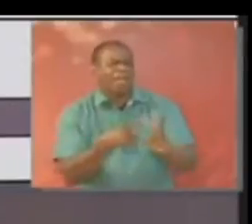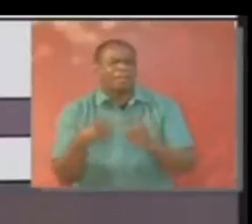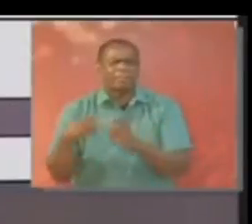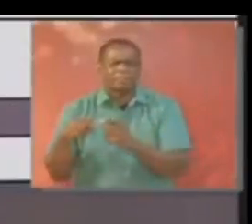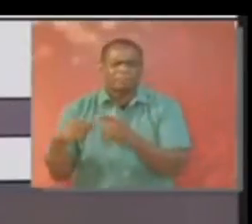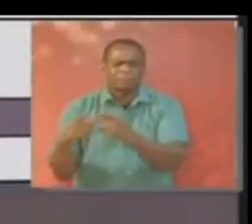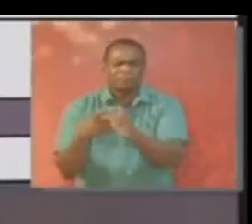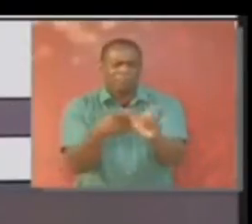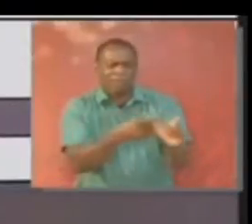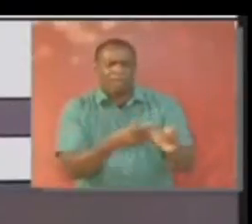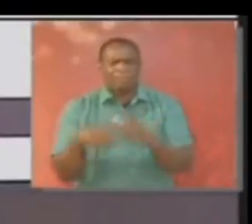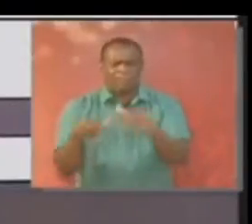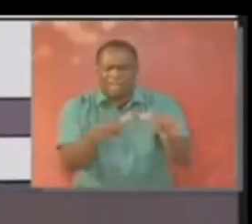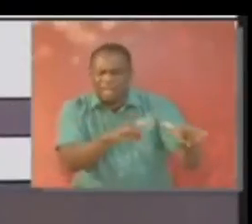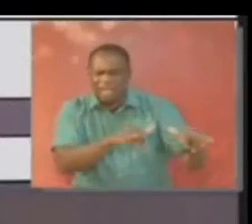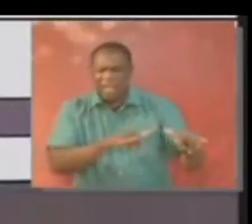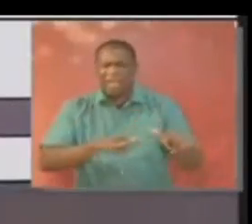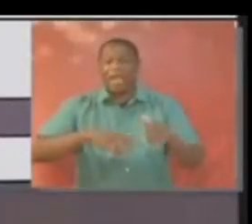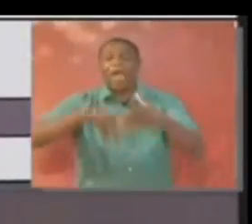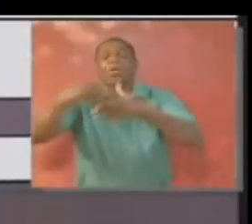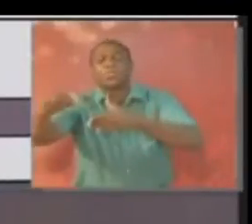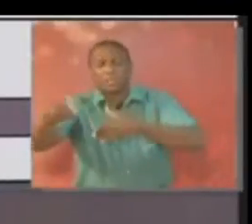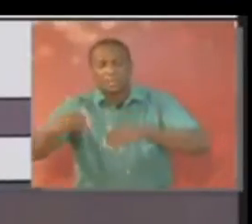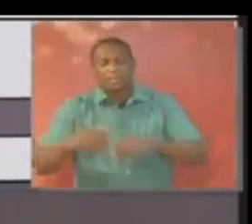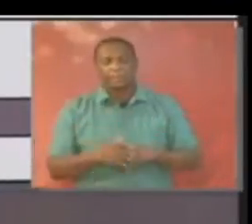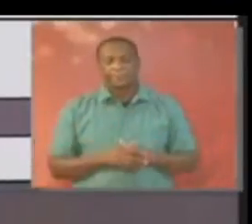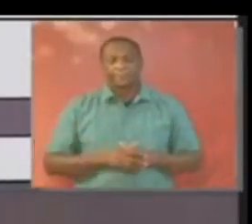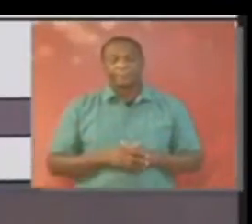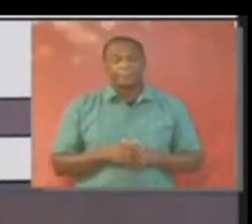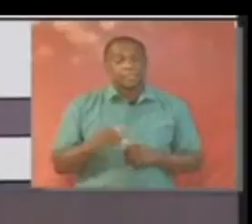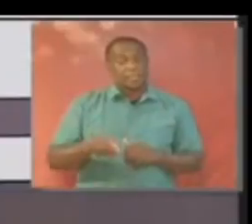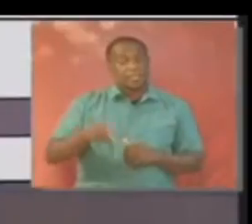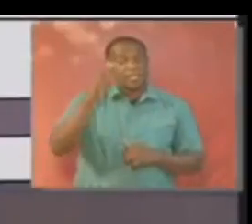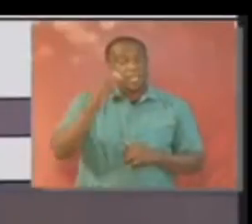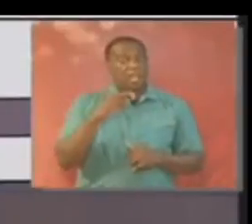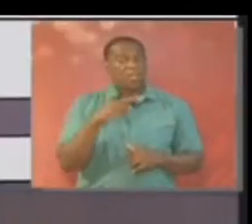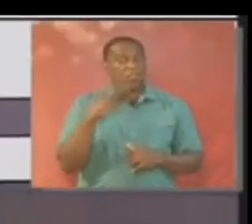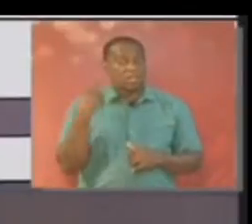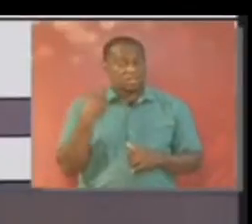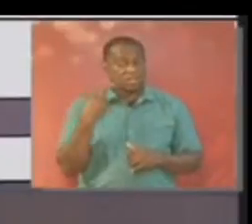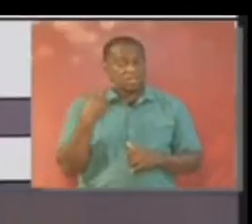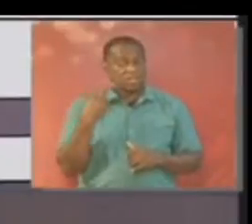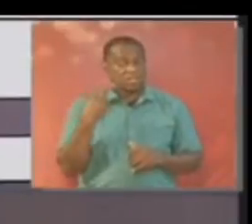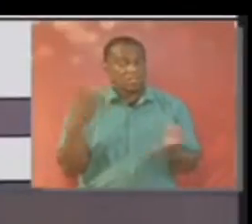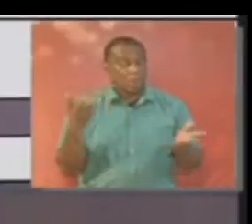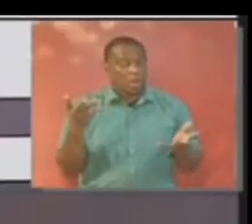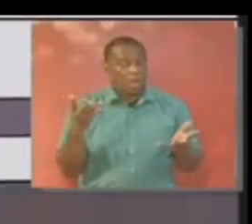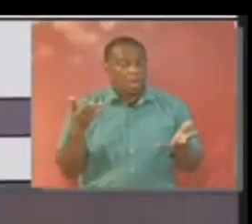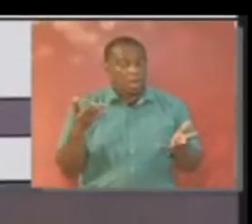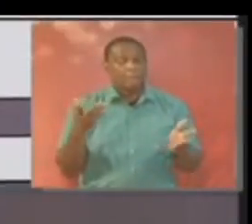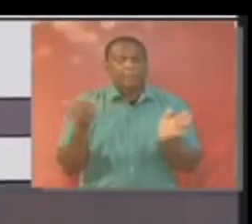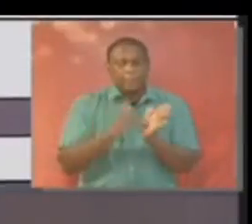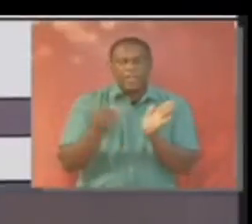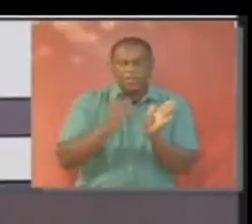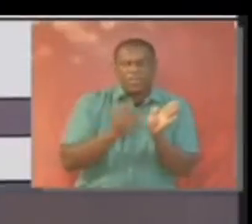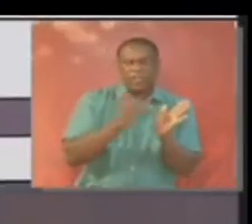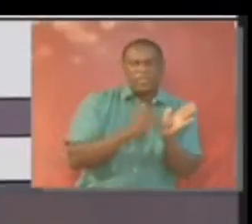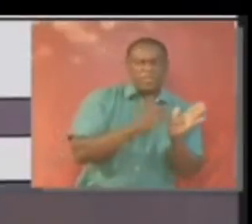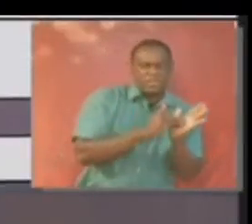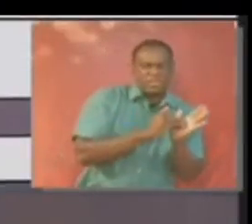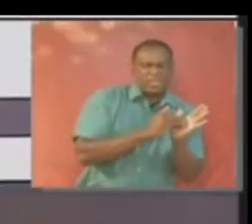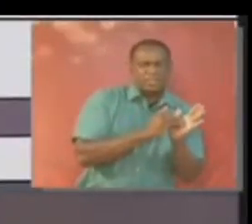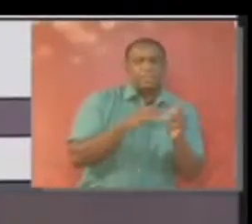risk, if we're going to have playdates for kids for COVID-19, would be to have frequent indoor